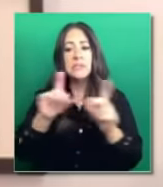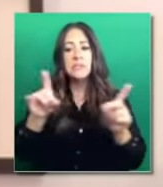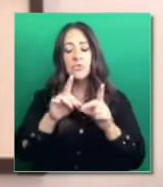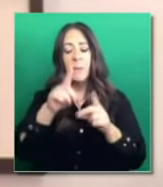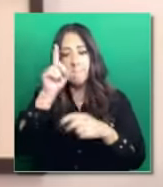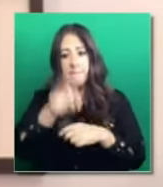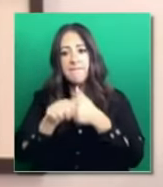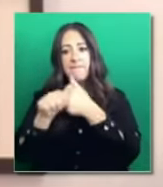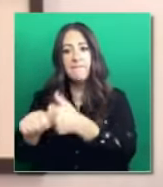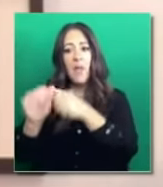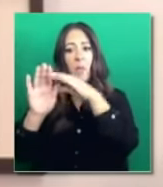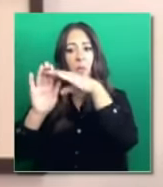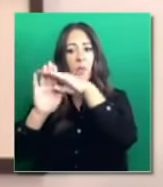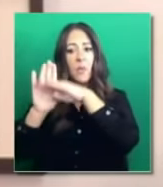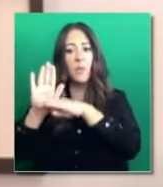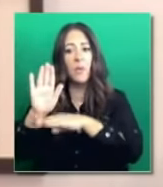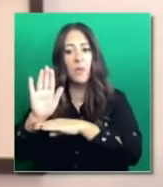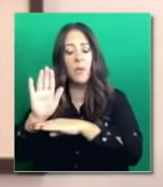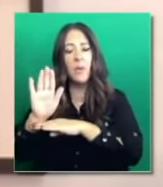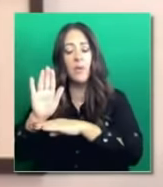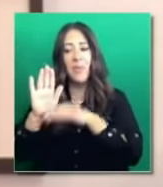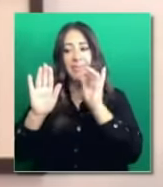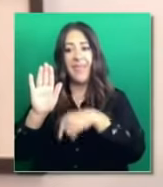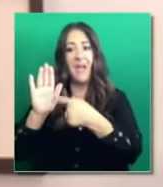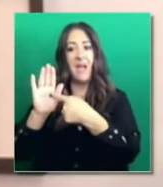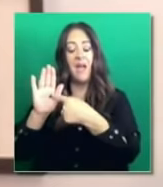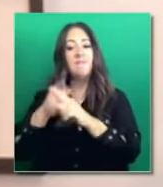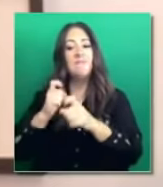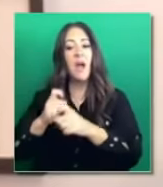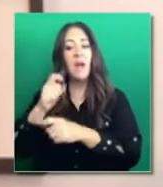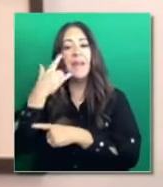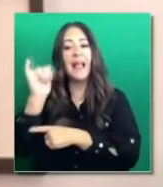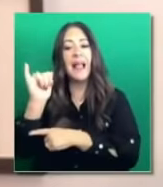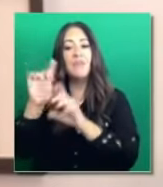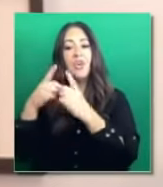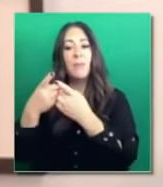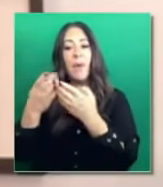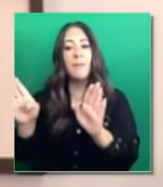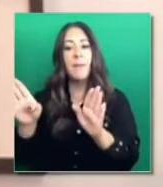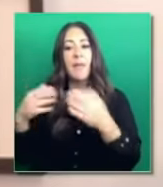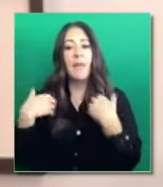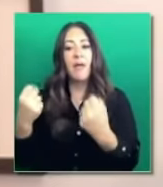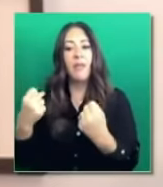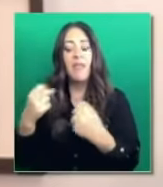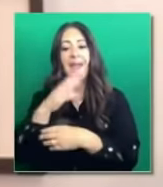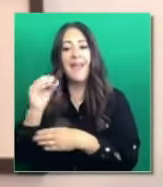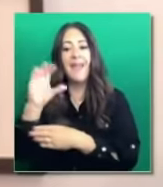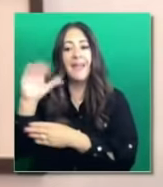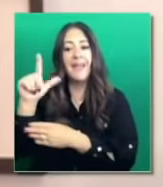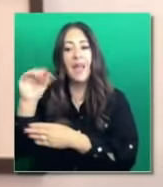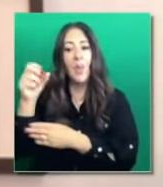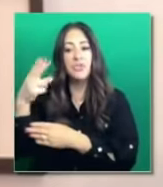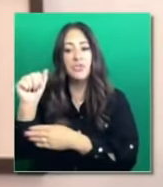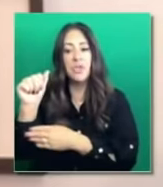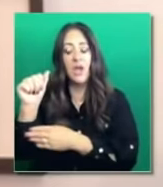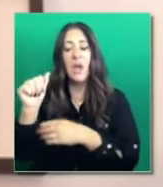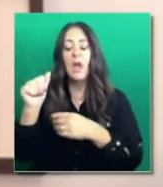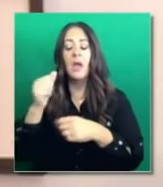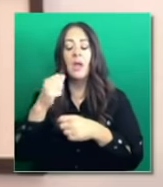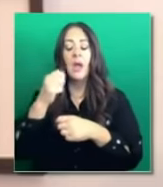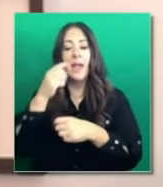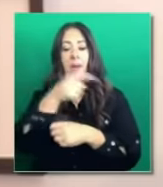following the guidelines put out by CalOSHA and by the California Department of Public Health to ensure the safety of our students and the